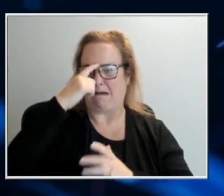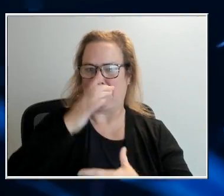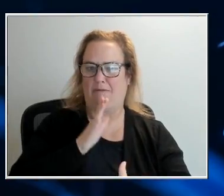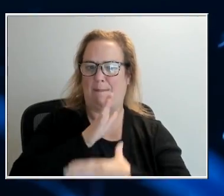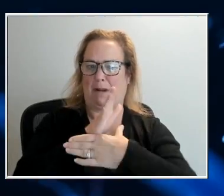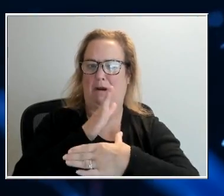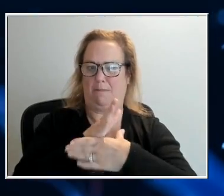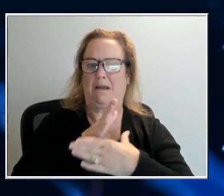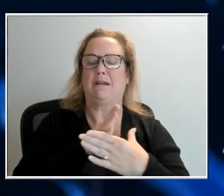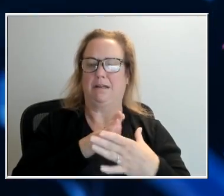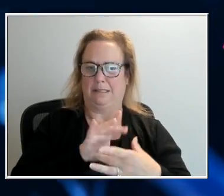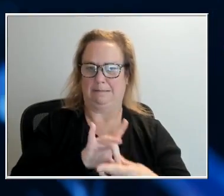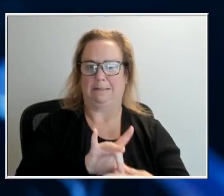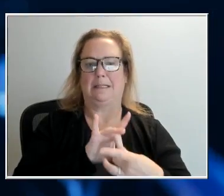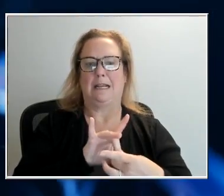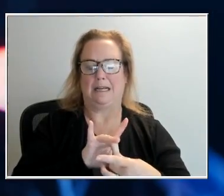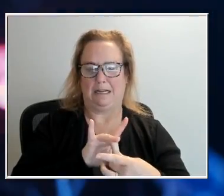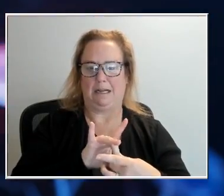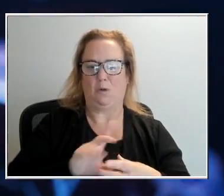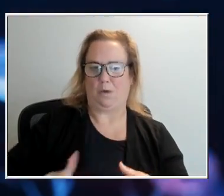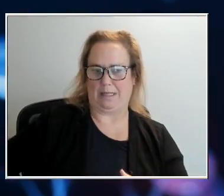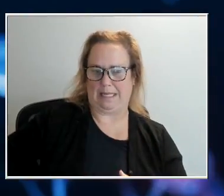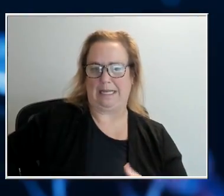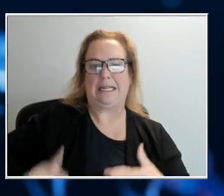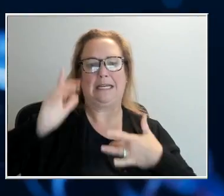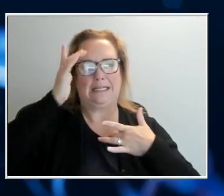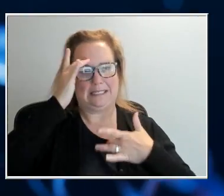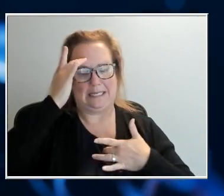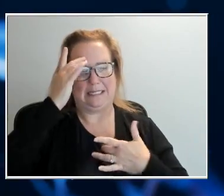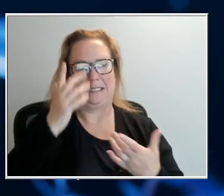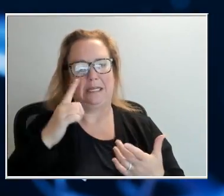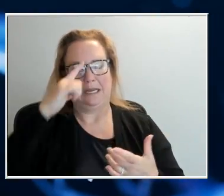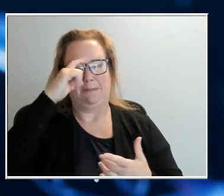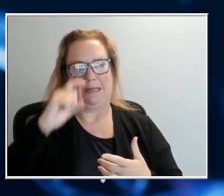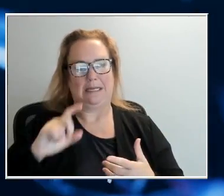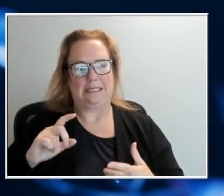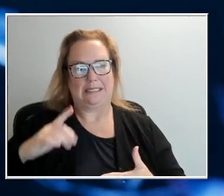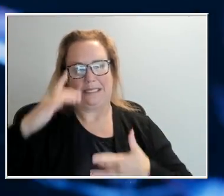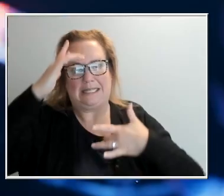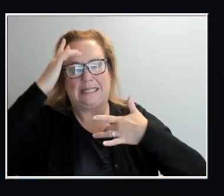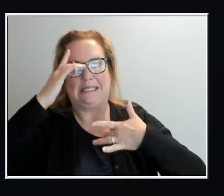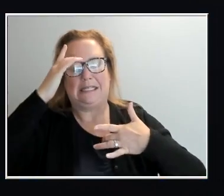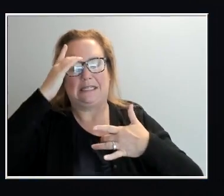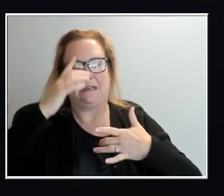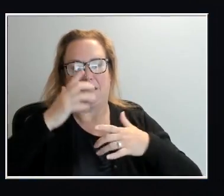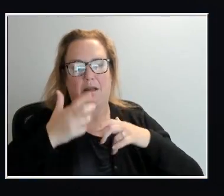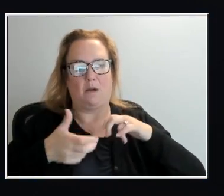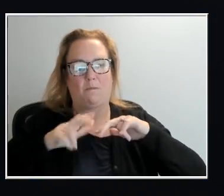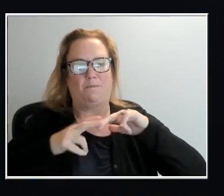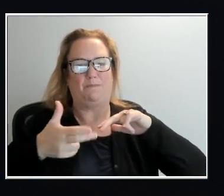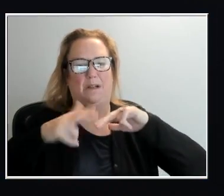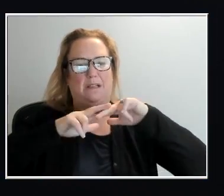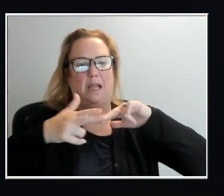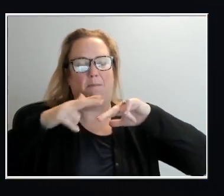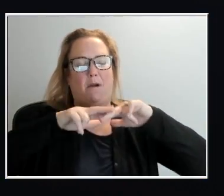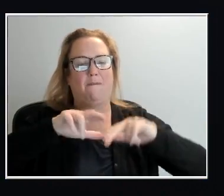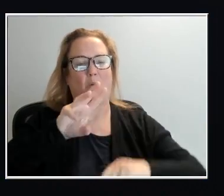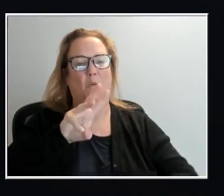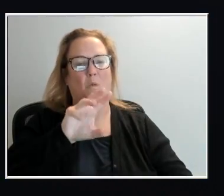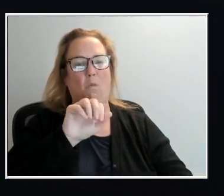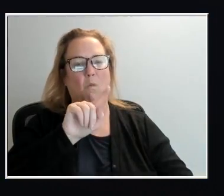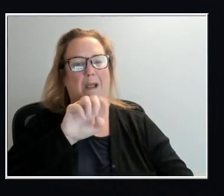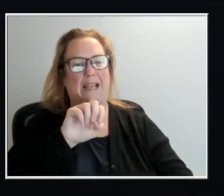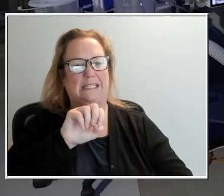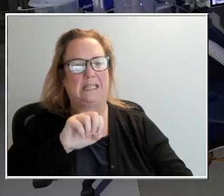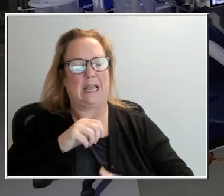often associated with advanced kidney disease because the disease can cause a buildup of waste products in the blood, affecting